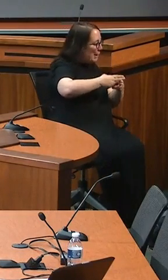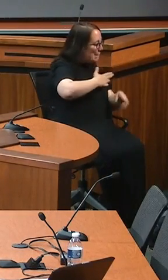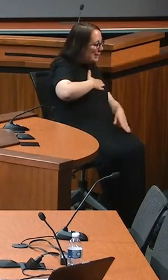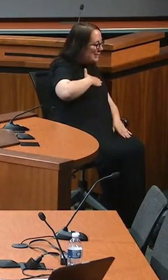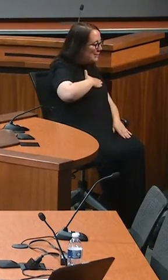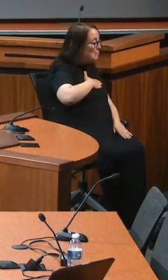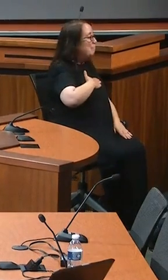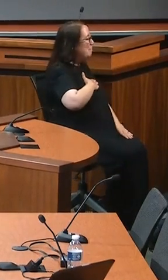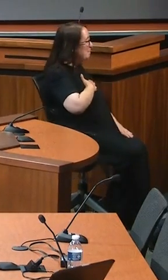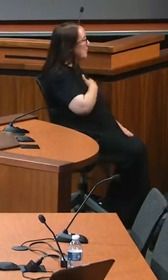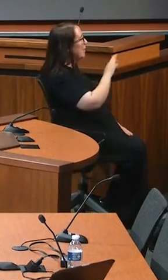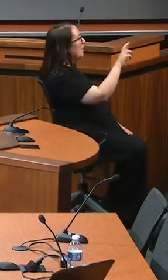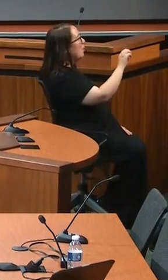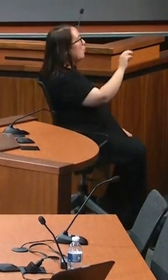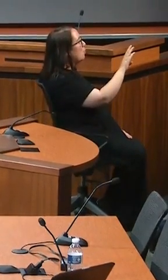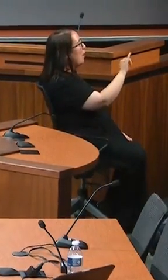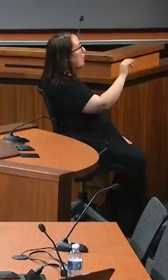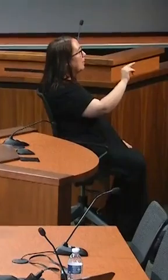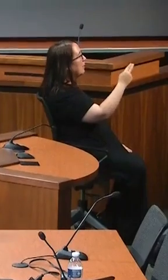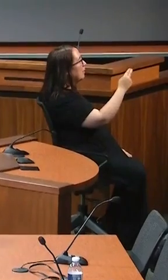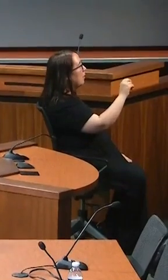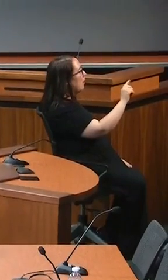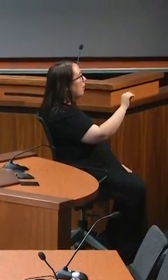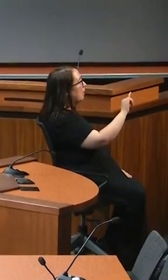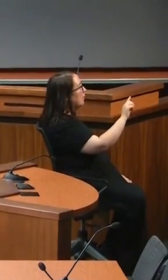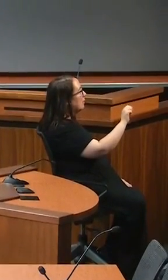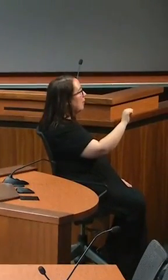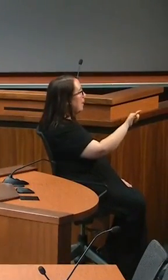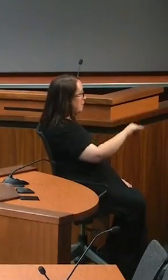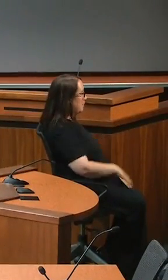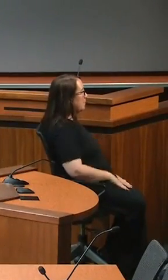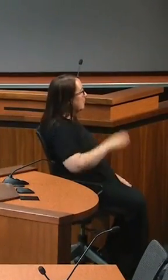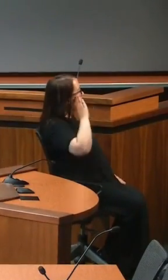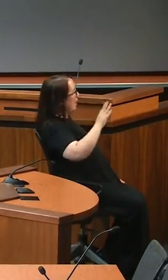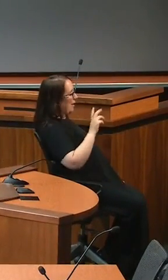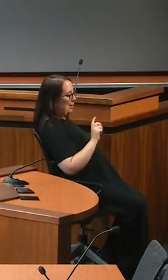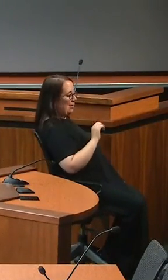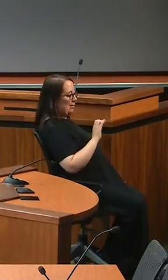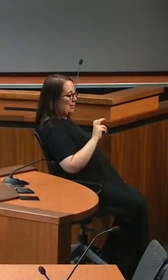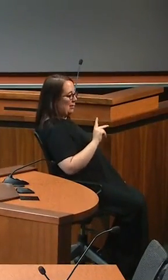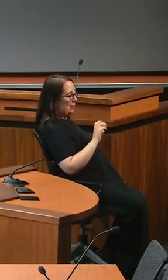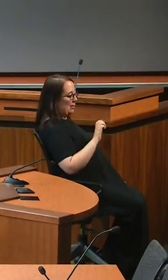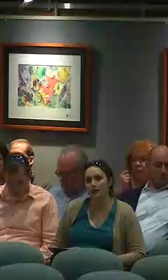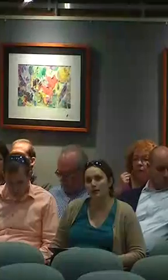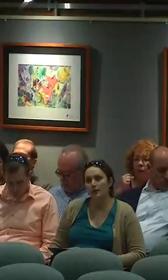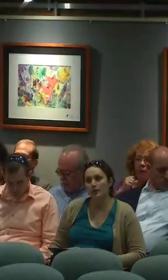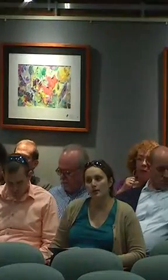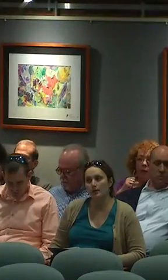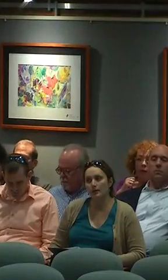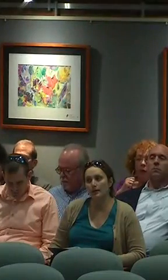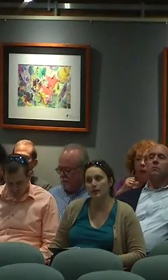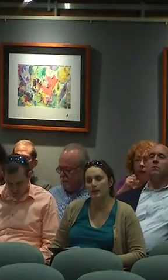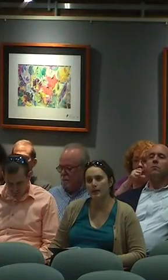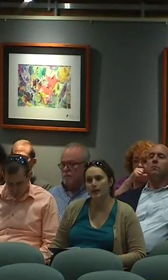just for the... My name's Robin Holiday. Great, thank you, Thank Robin. you. Hello, Dick Clinch, live in Miller's Grant. I liked what you